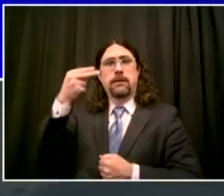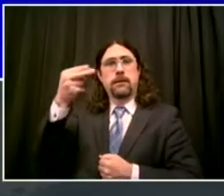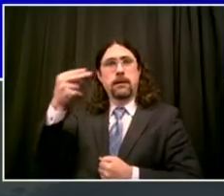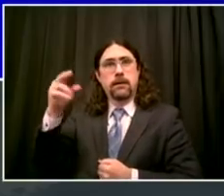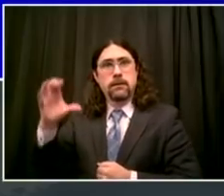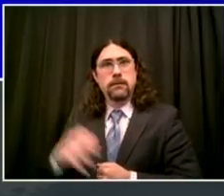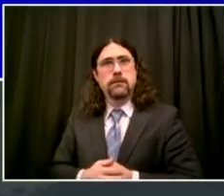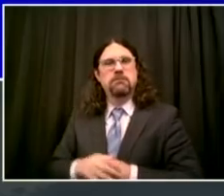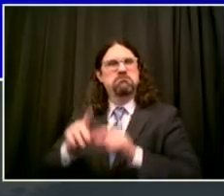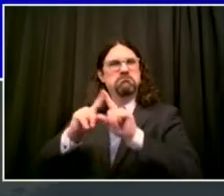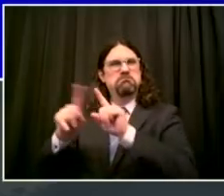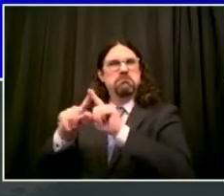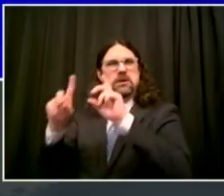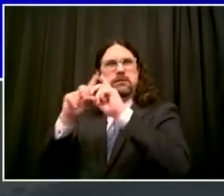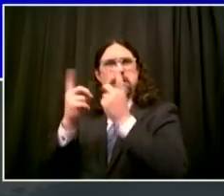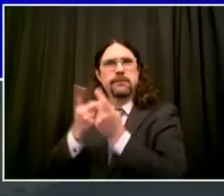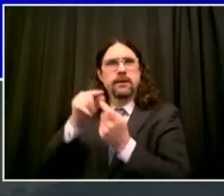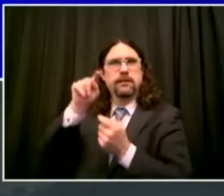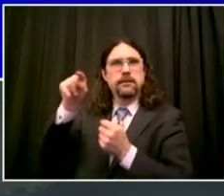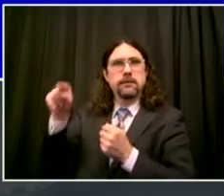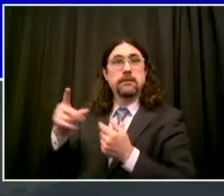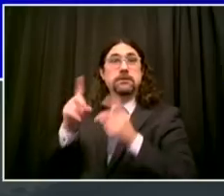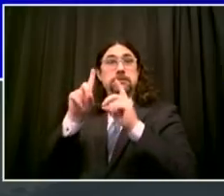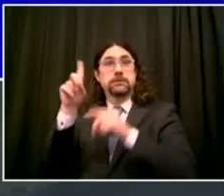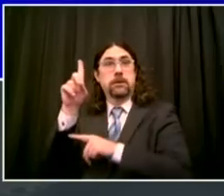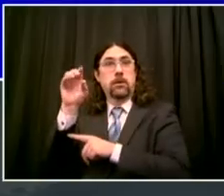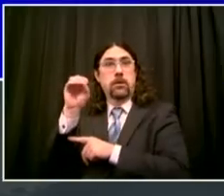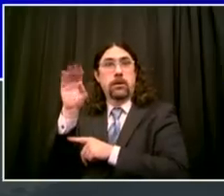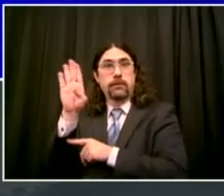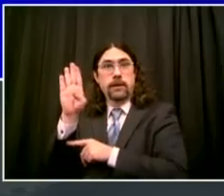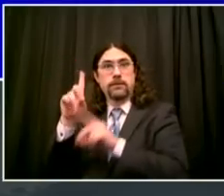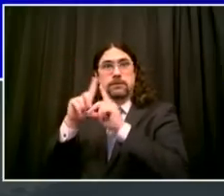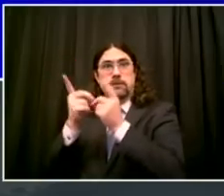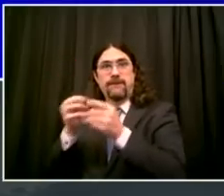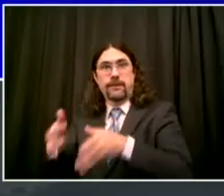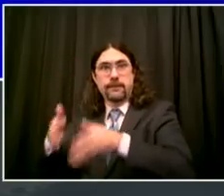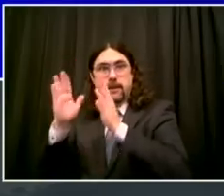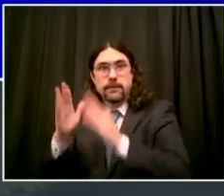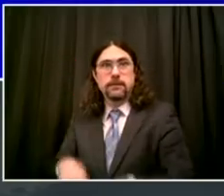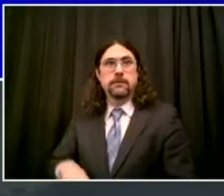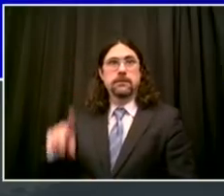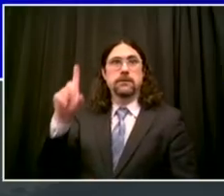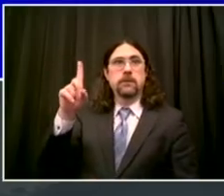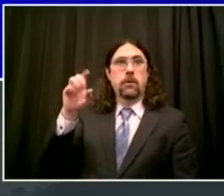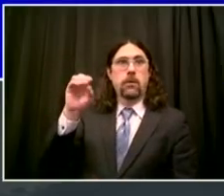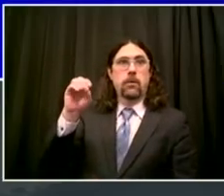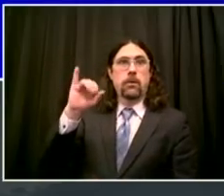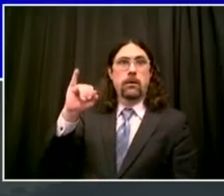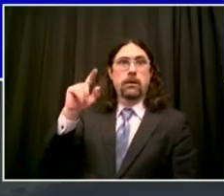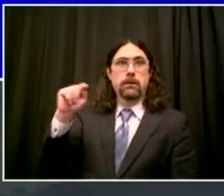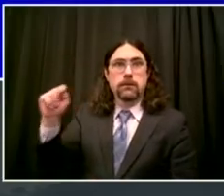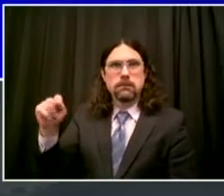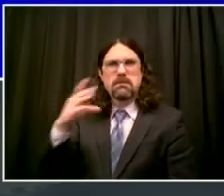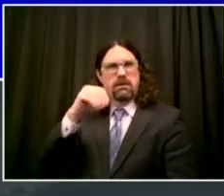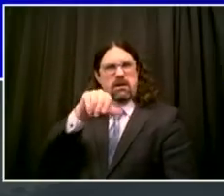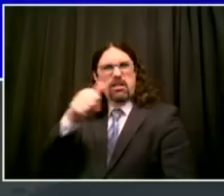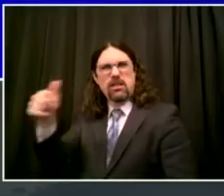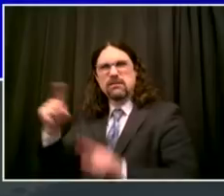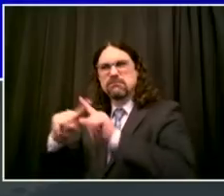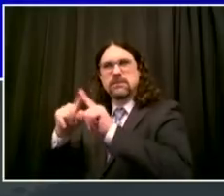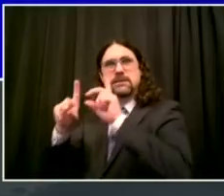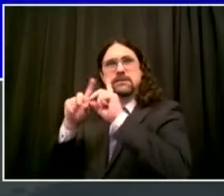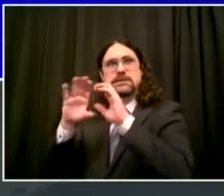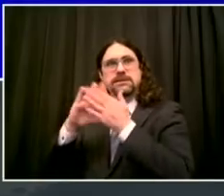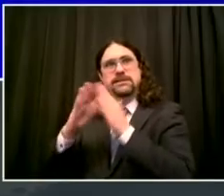Design and Construction, our IT department do it, many city agencies supporting this effort. The leader of this effort is doing a great